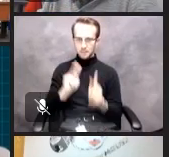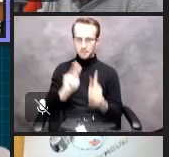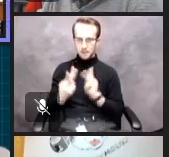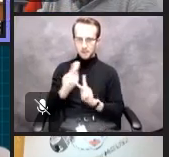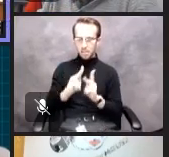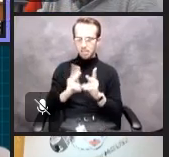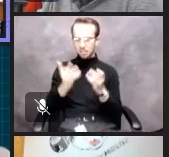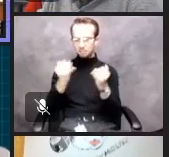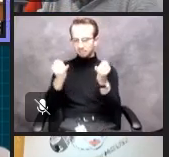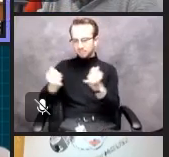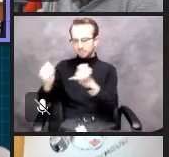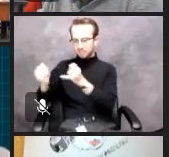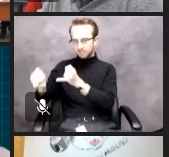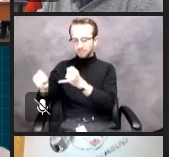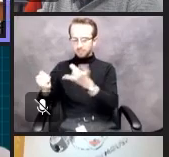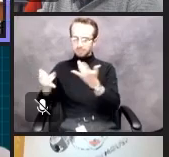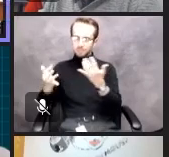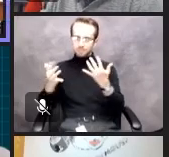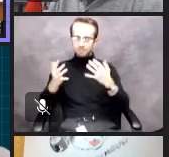coming underneath